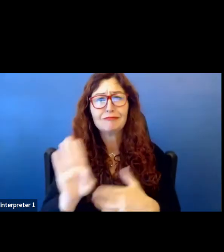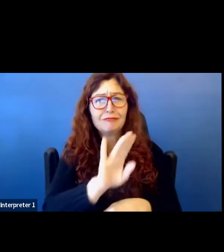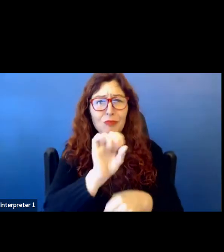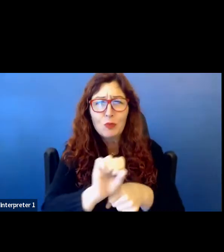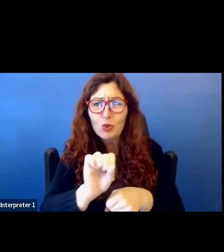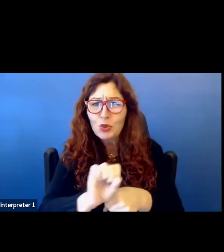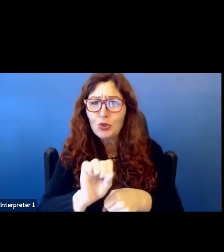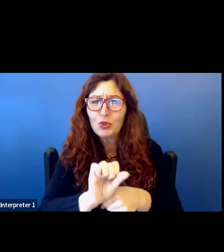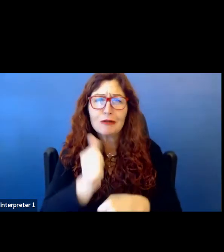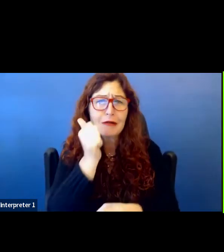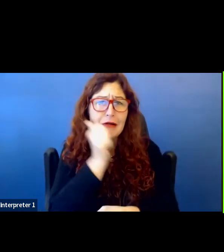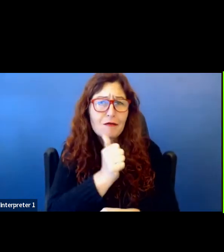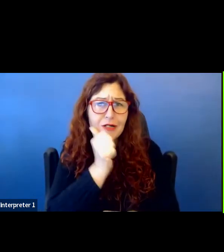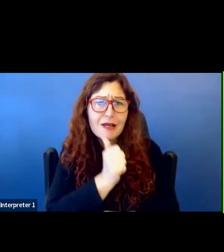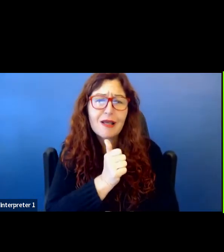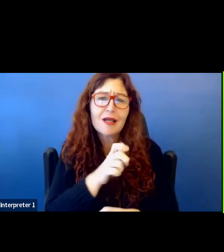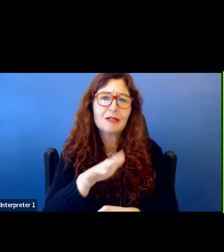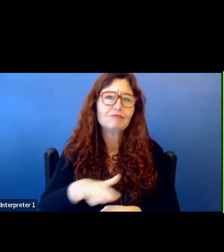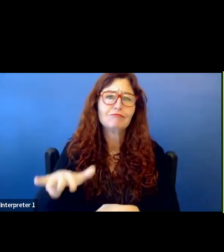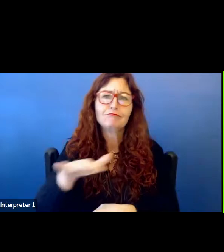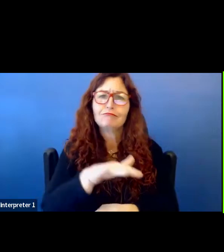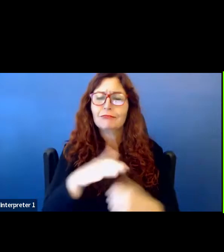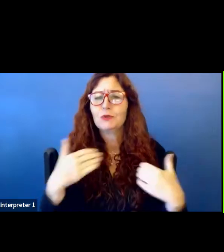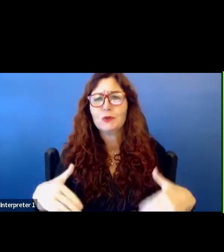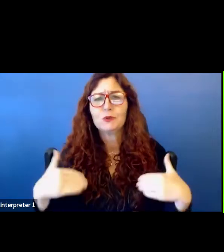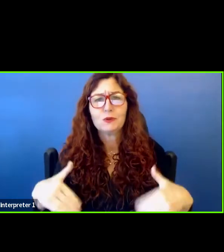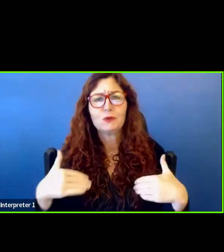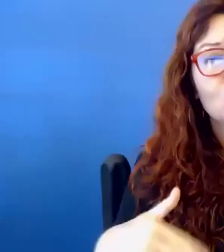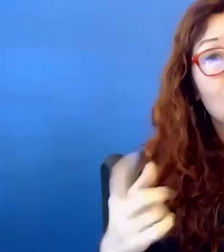the field and for your testimony today